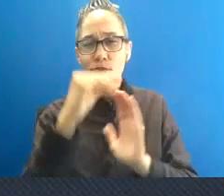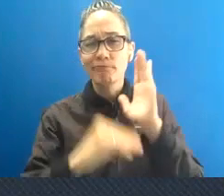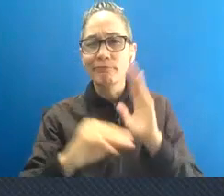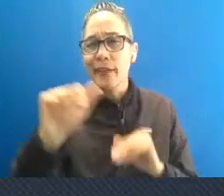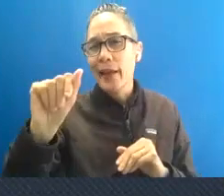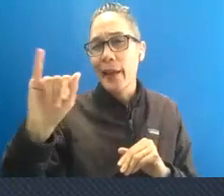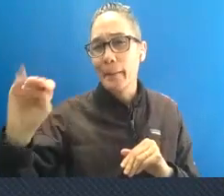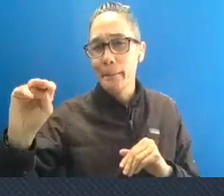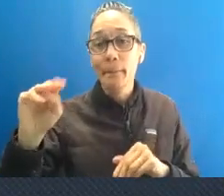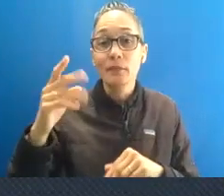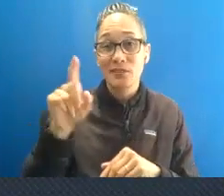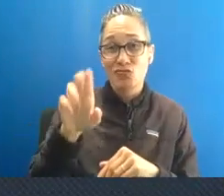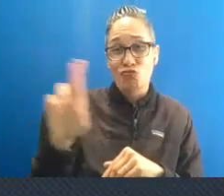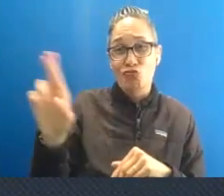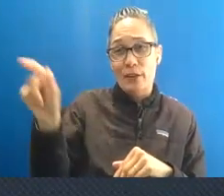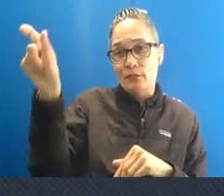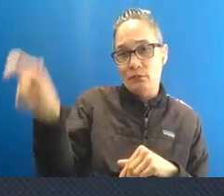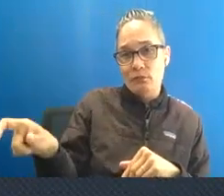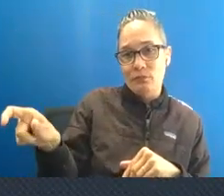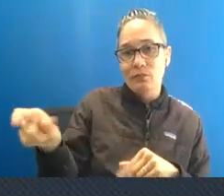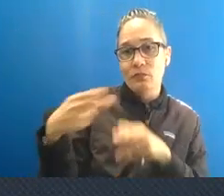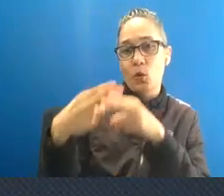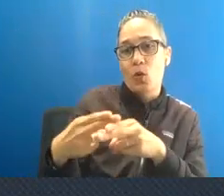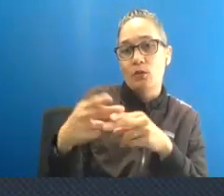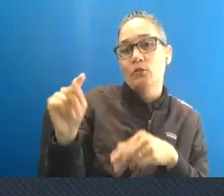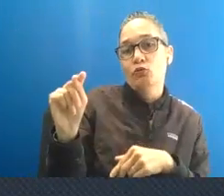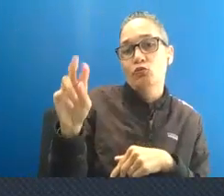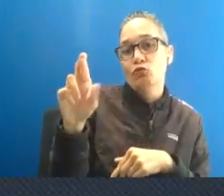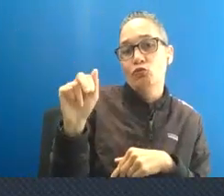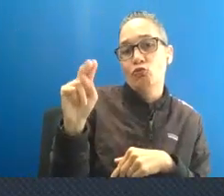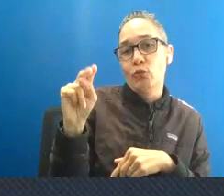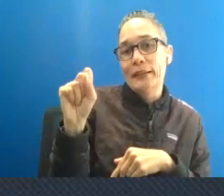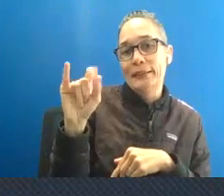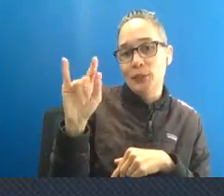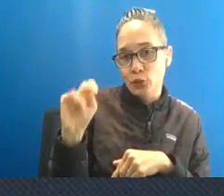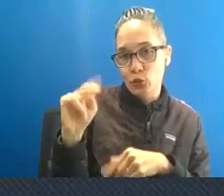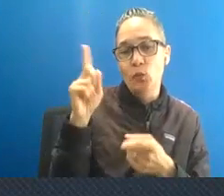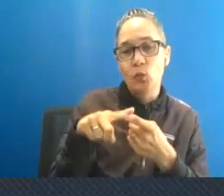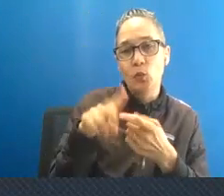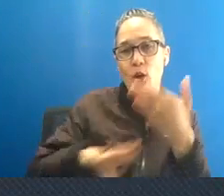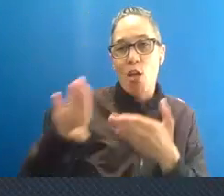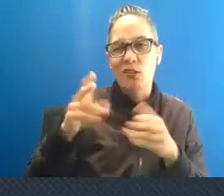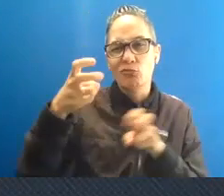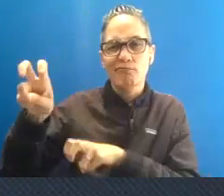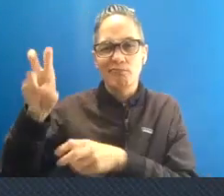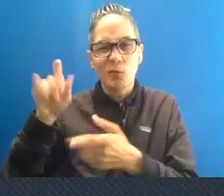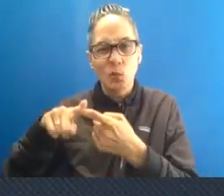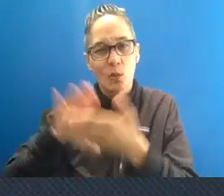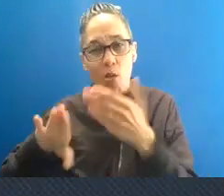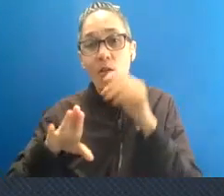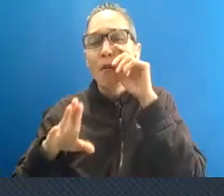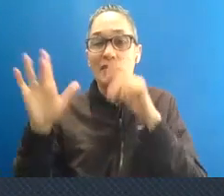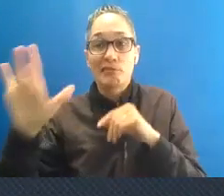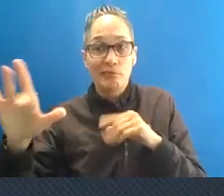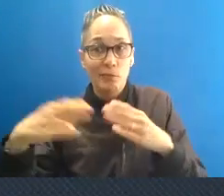a link on the right side of the page titled Transition to College located here. You're going to select that and that